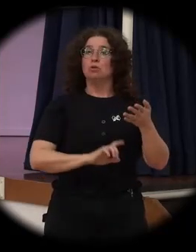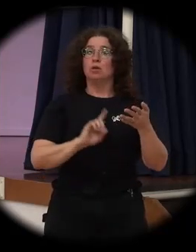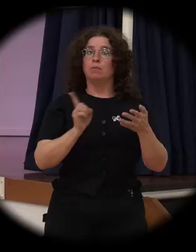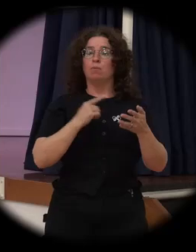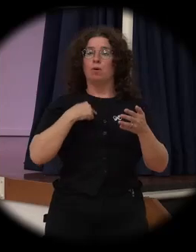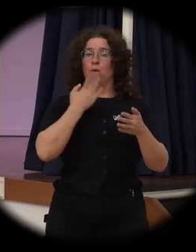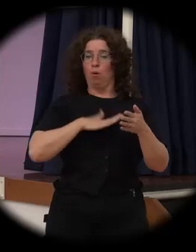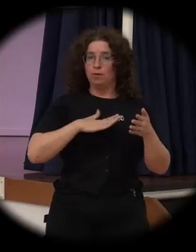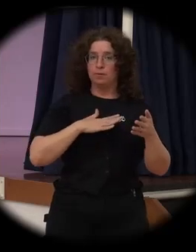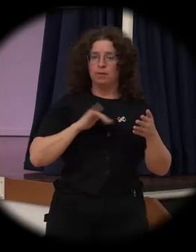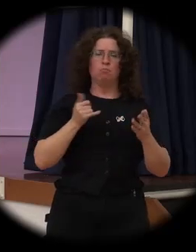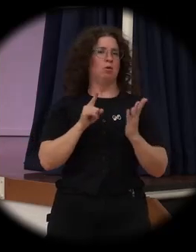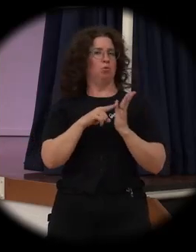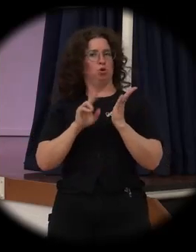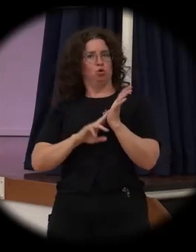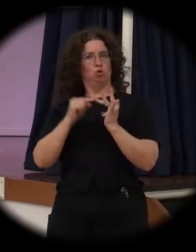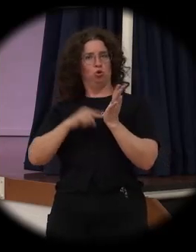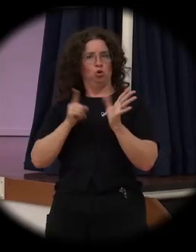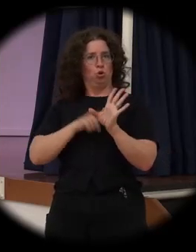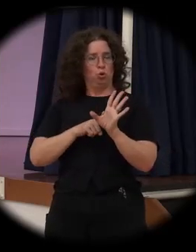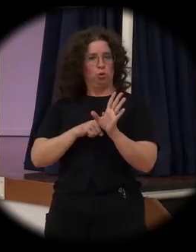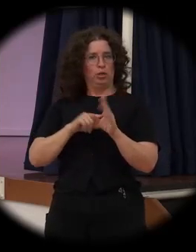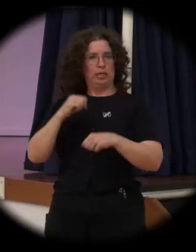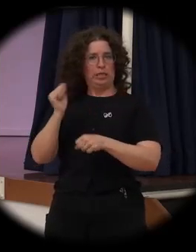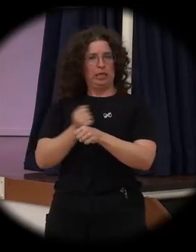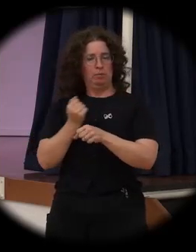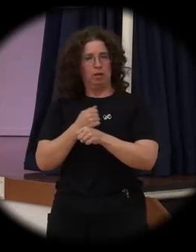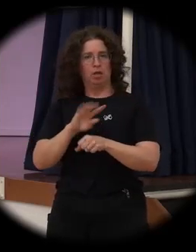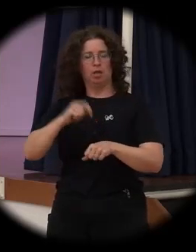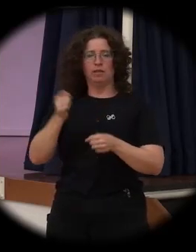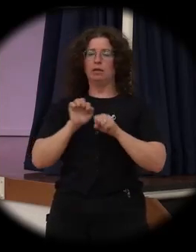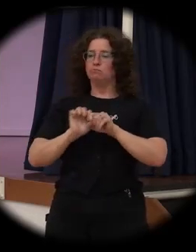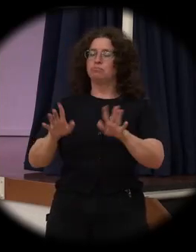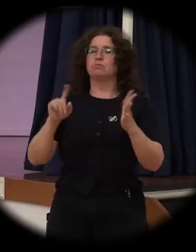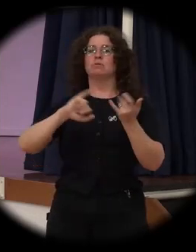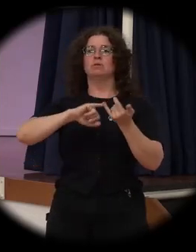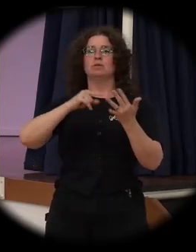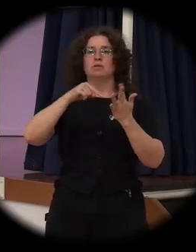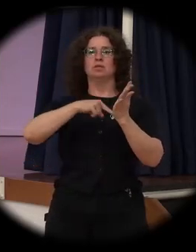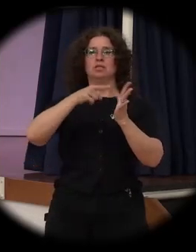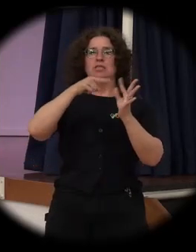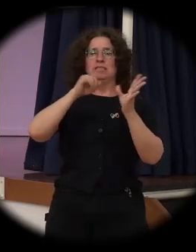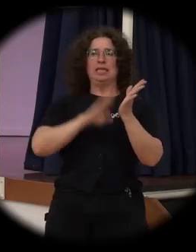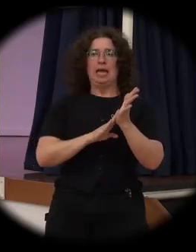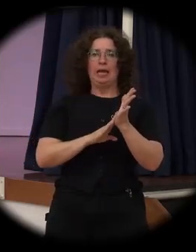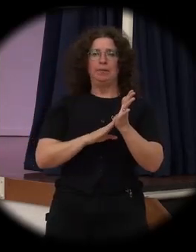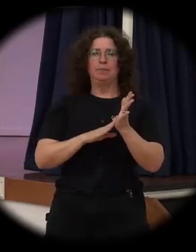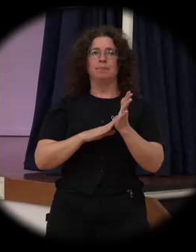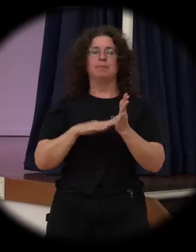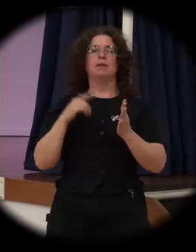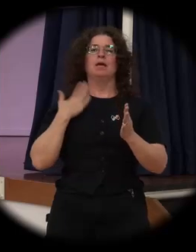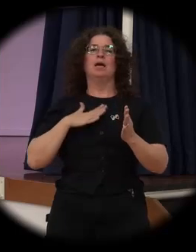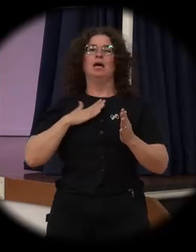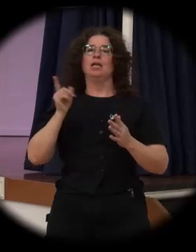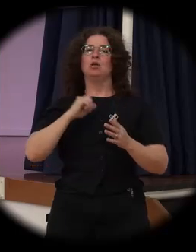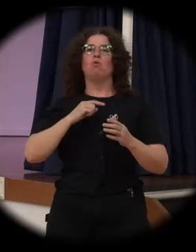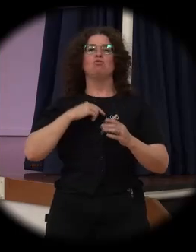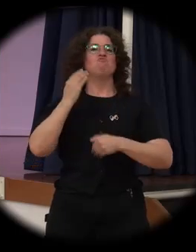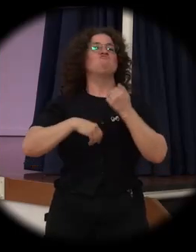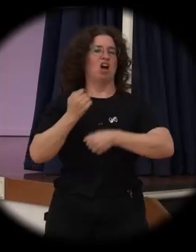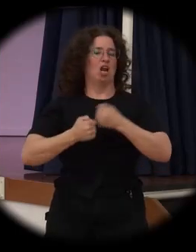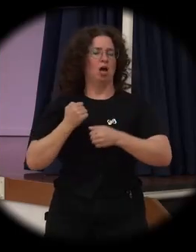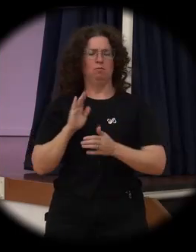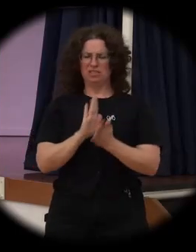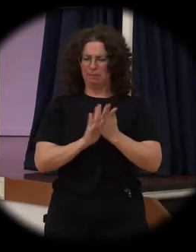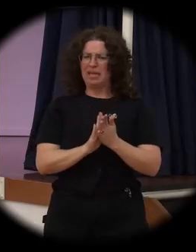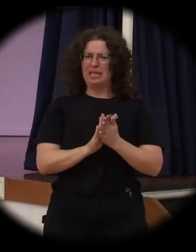to make a Unity build, deploy it to Steam, do some other things, and we're going to need a runner. And a runner is just a computer that has been set up to let